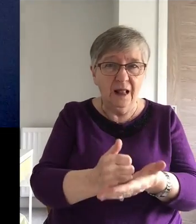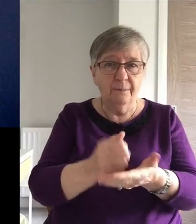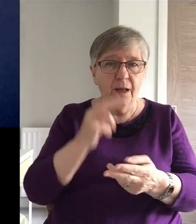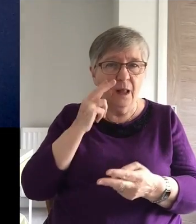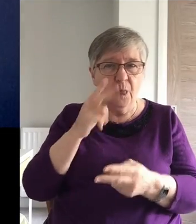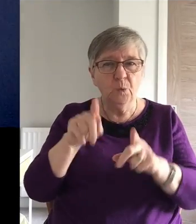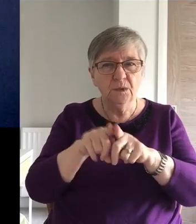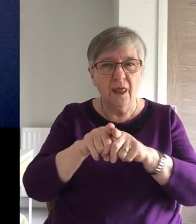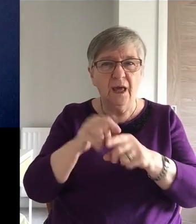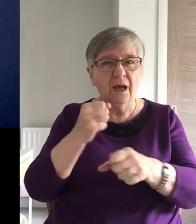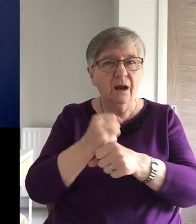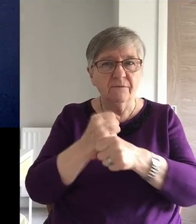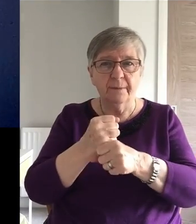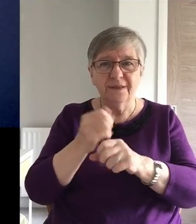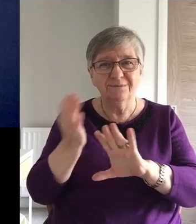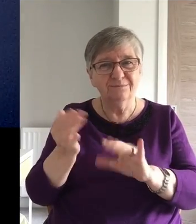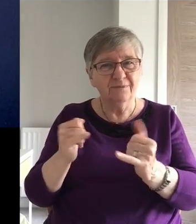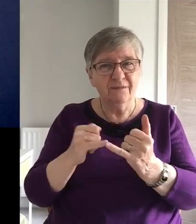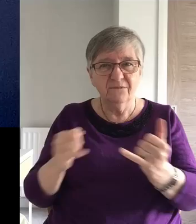in.